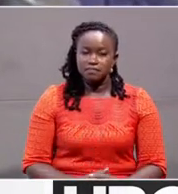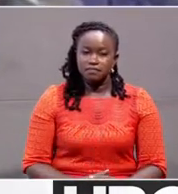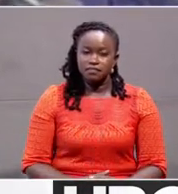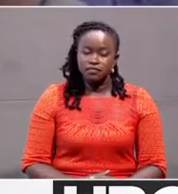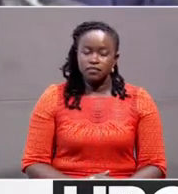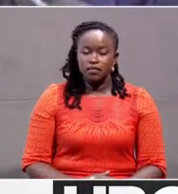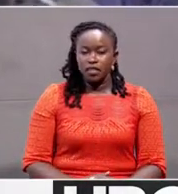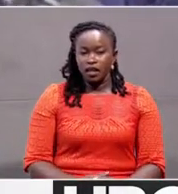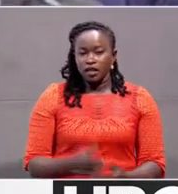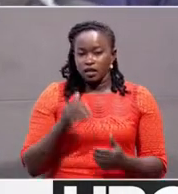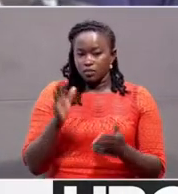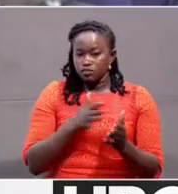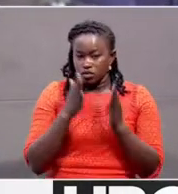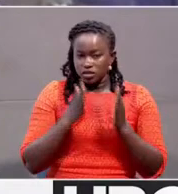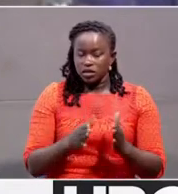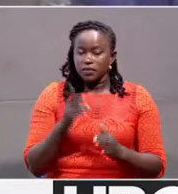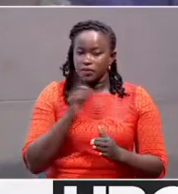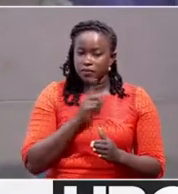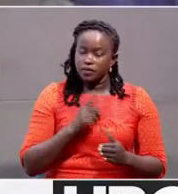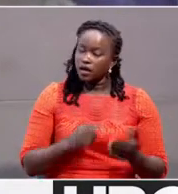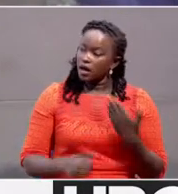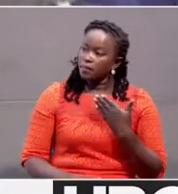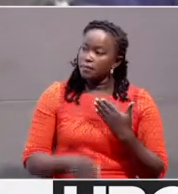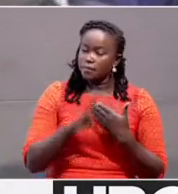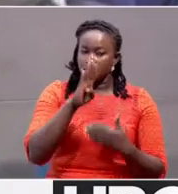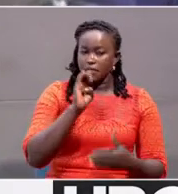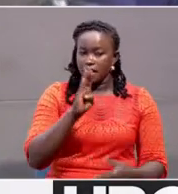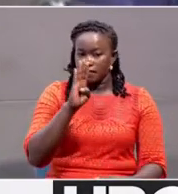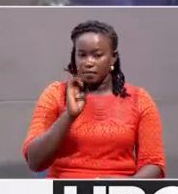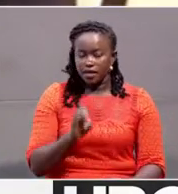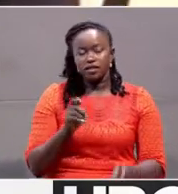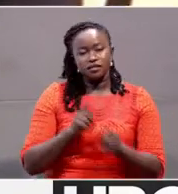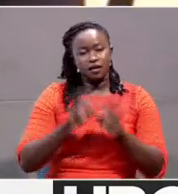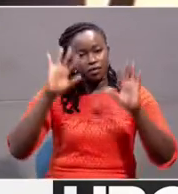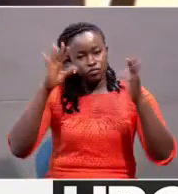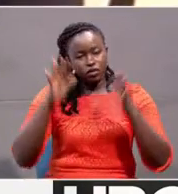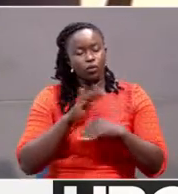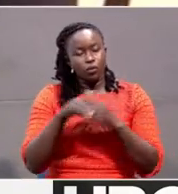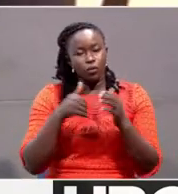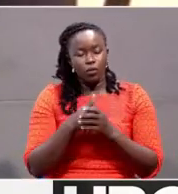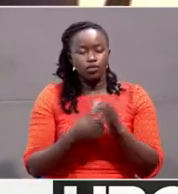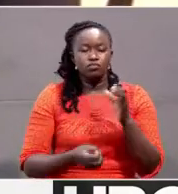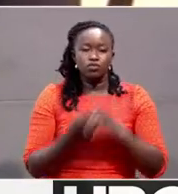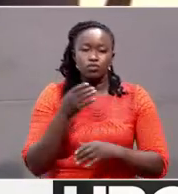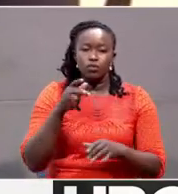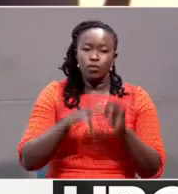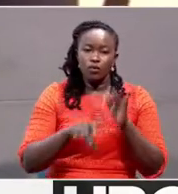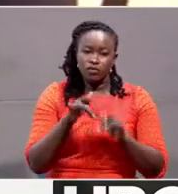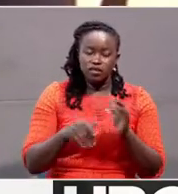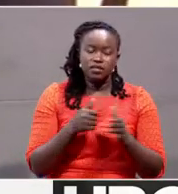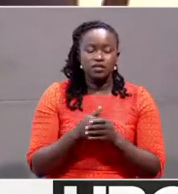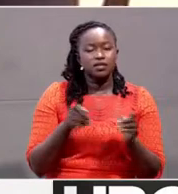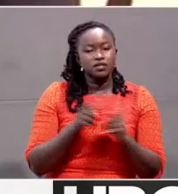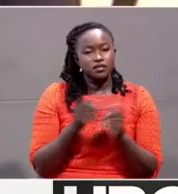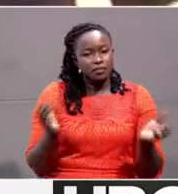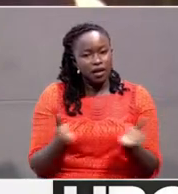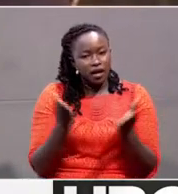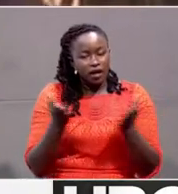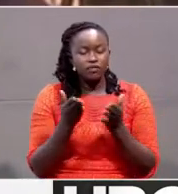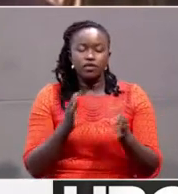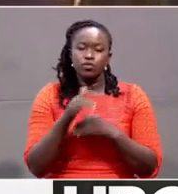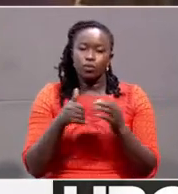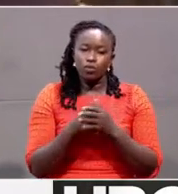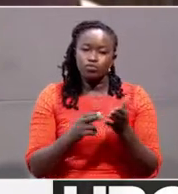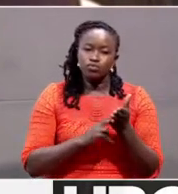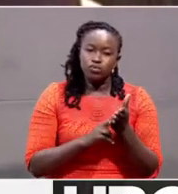The renowned musician Moses Sally, alias Bebe Cool, commended bloggers for establishing the office and encouraged them to utilize